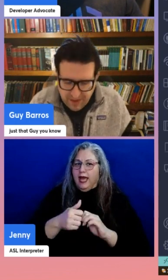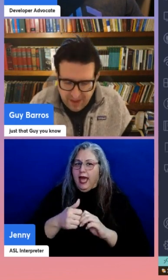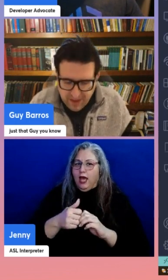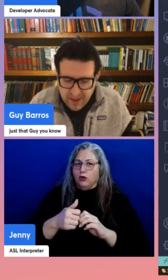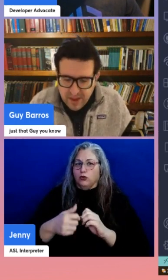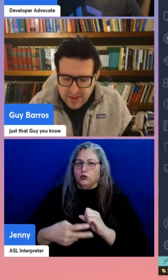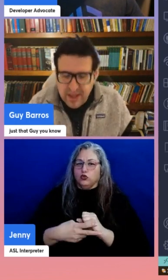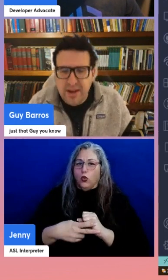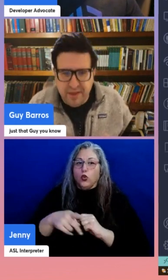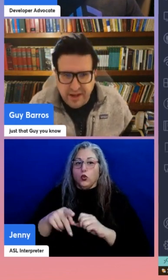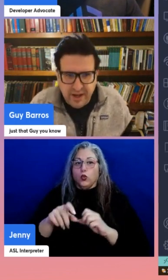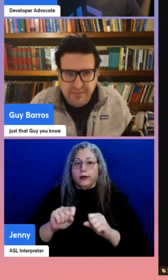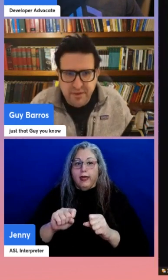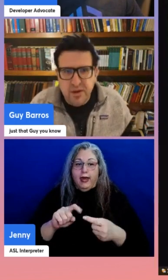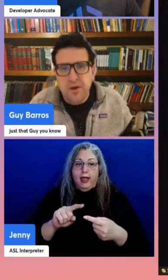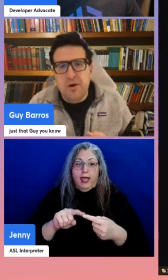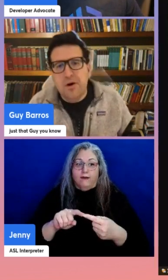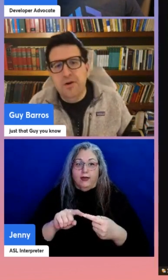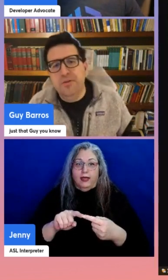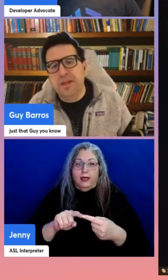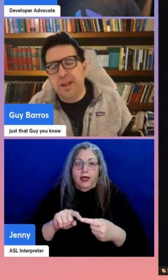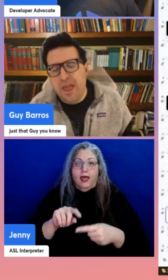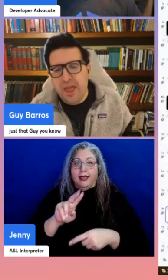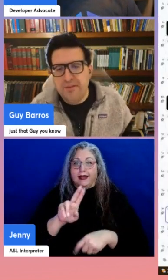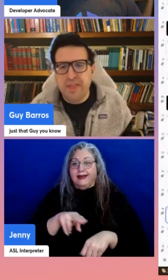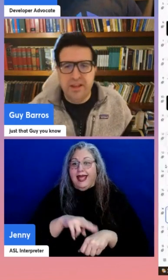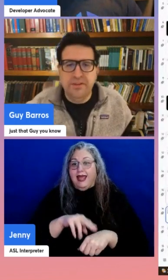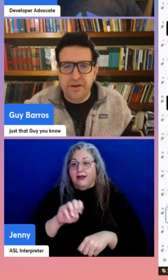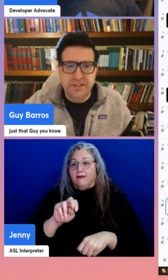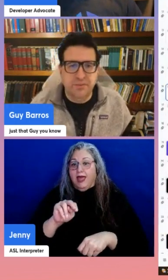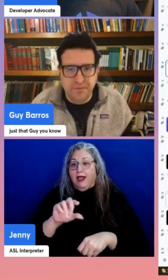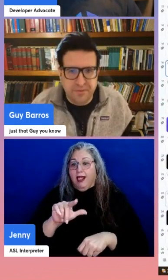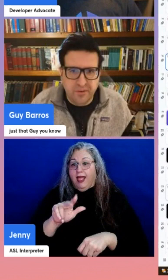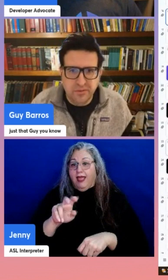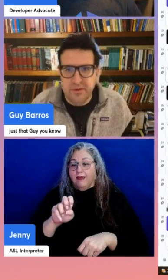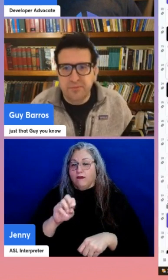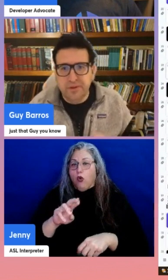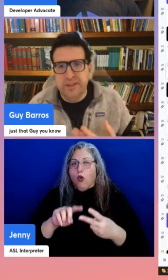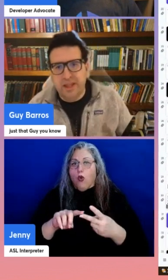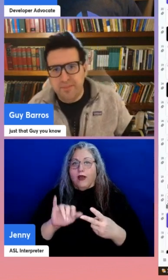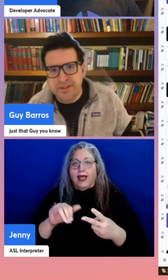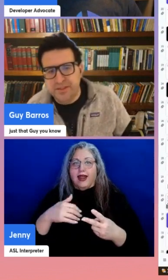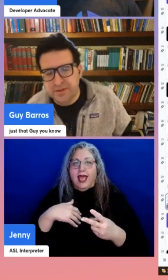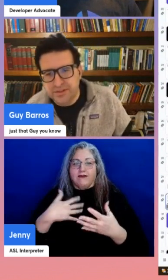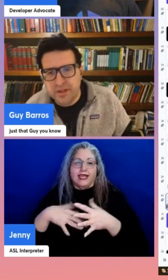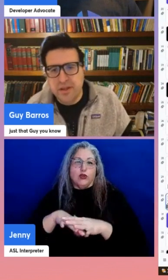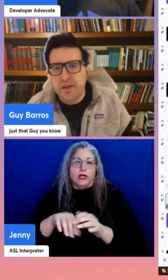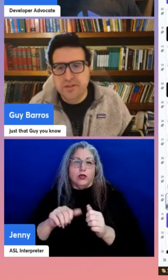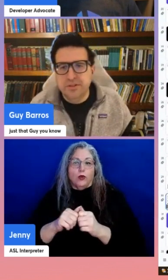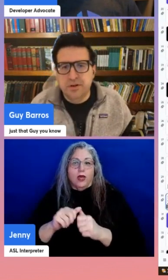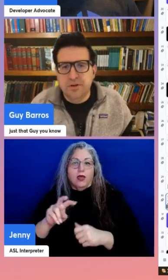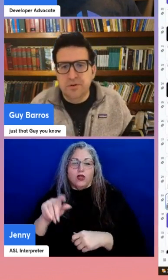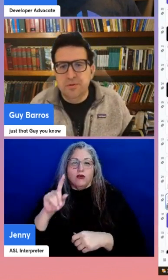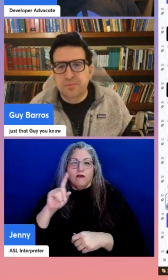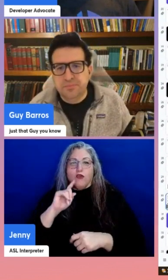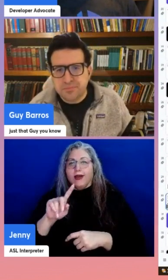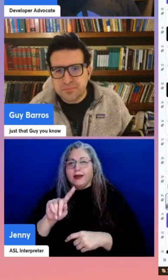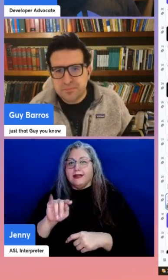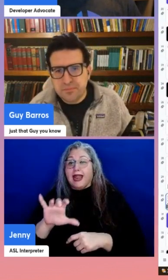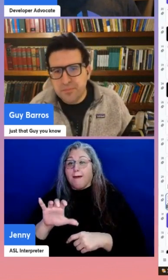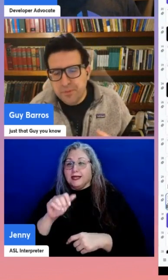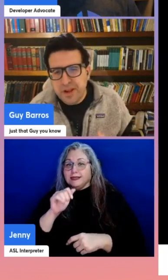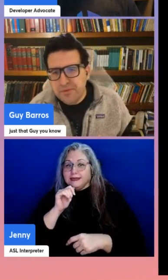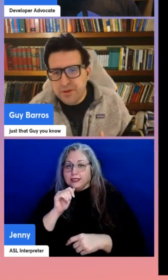either have a native enclave, or you can have that integration with Vault, right, for the dynamic secrets.